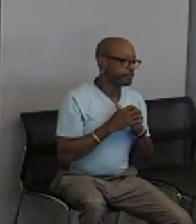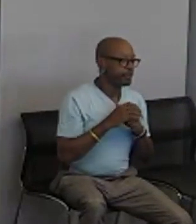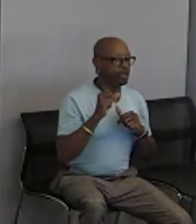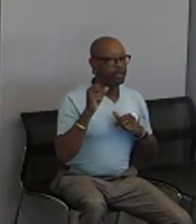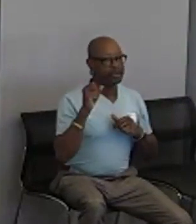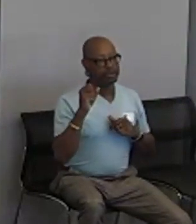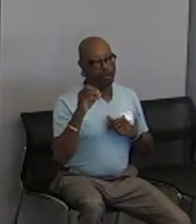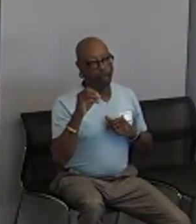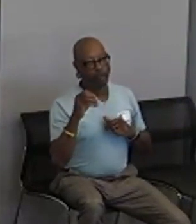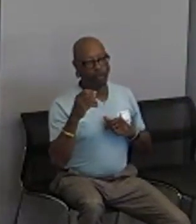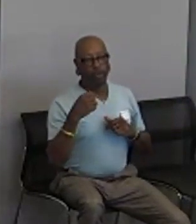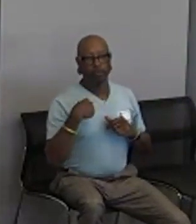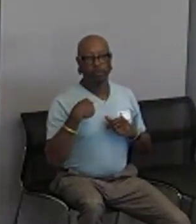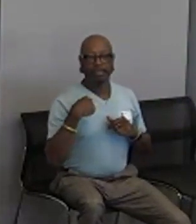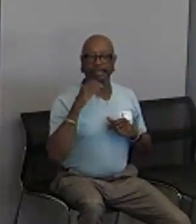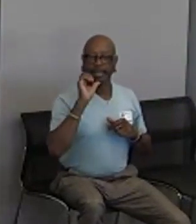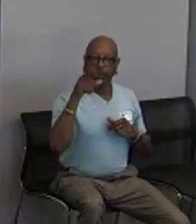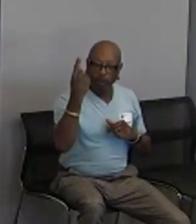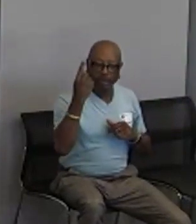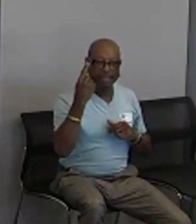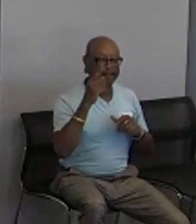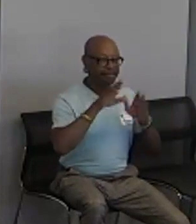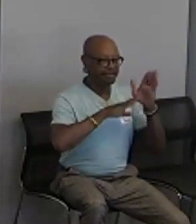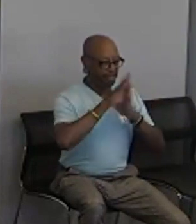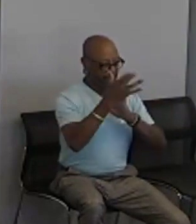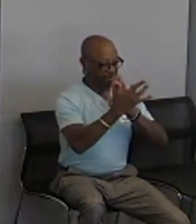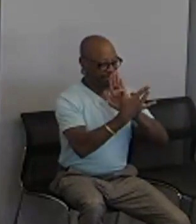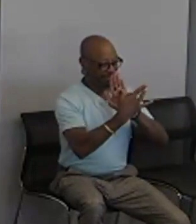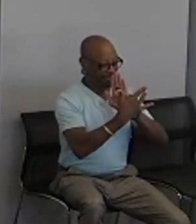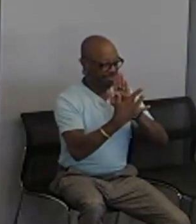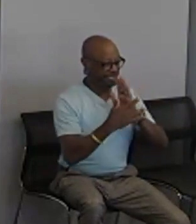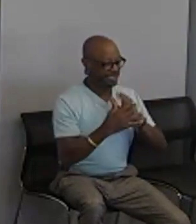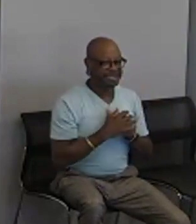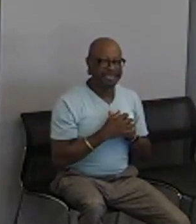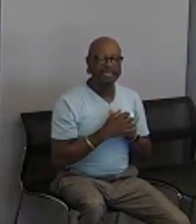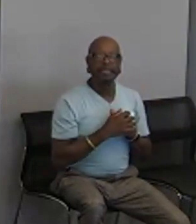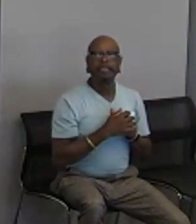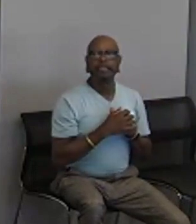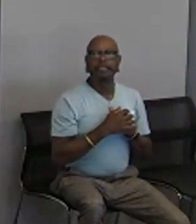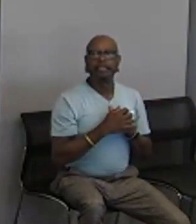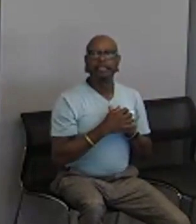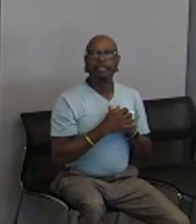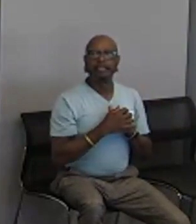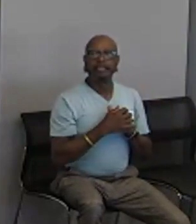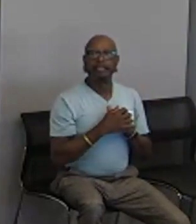So I not only developed the technology that would